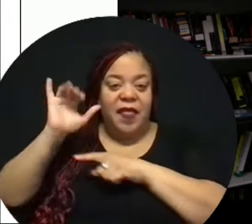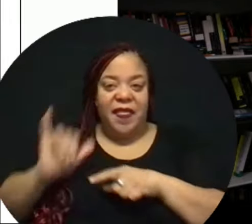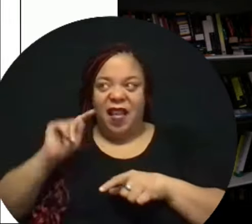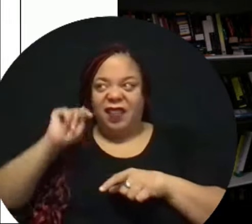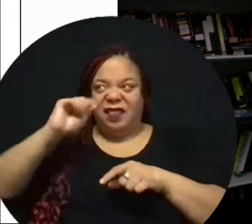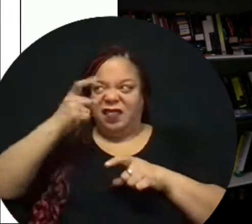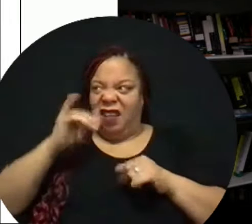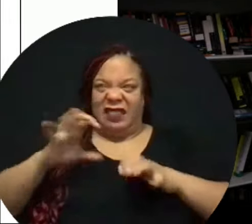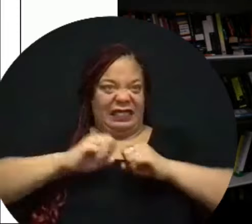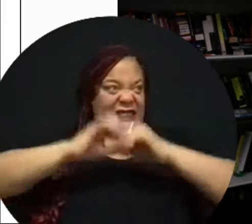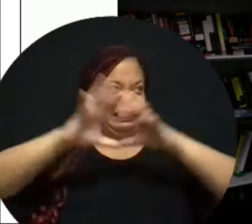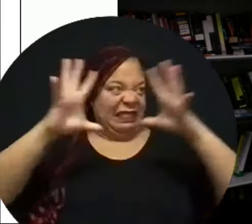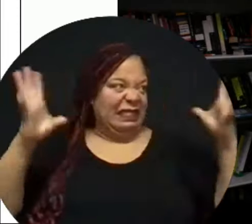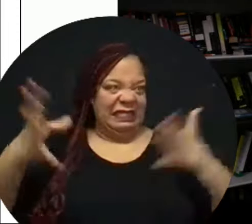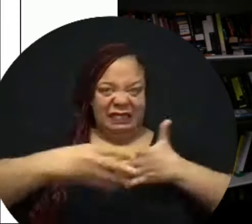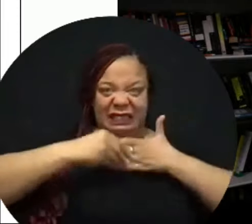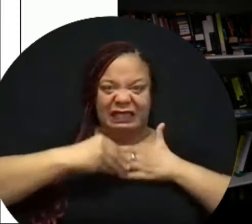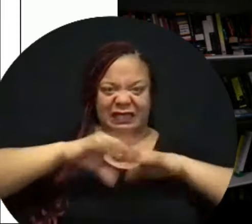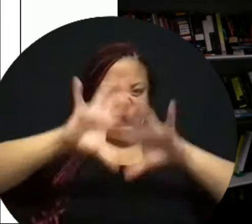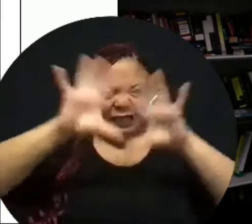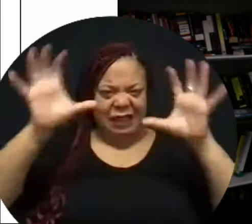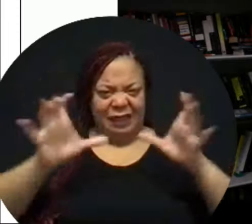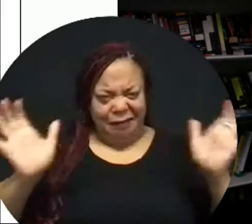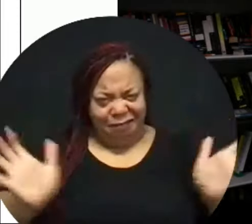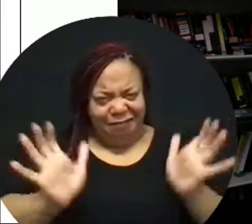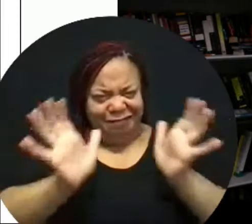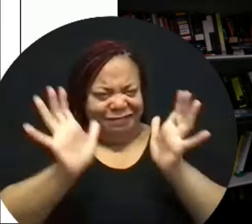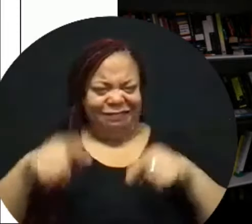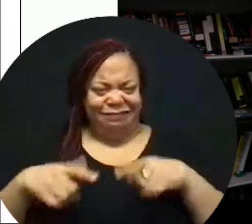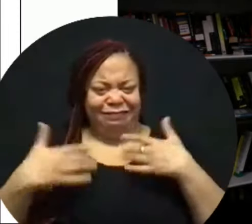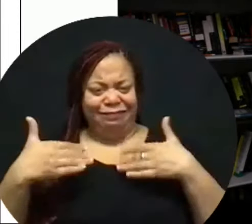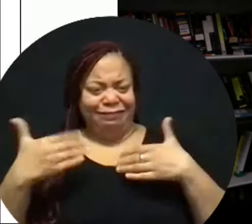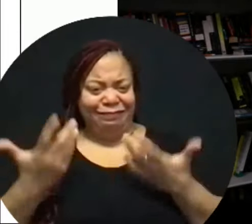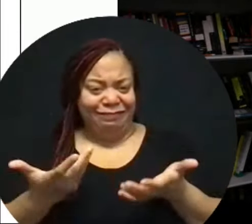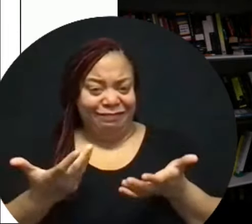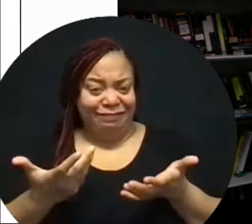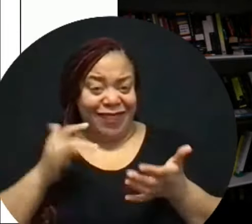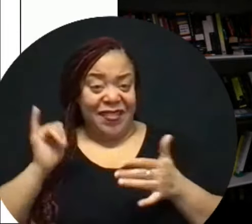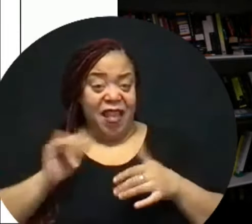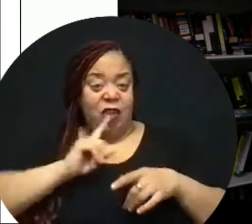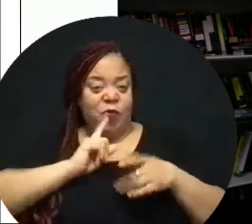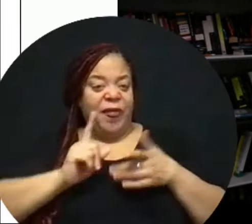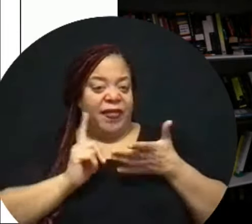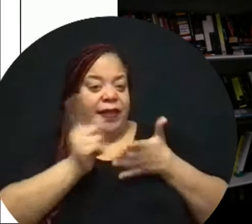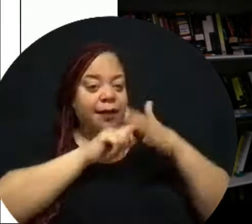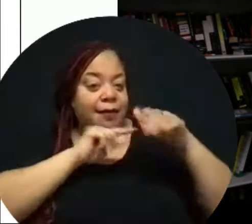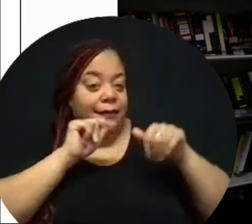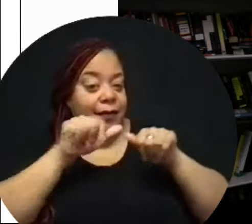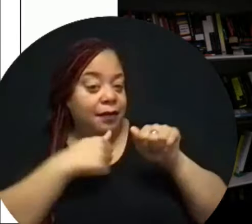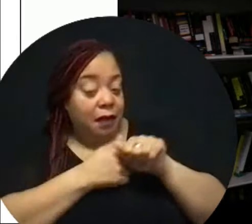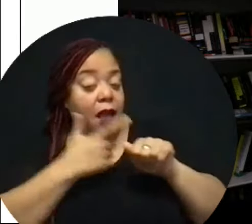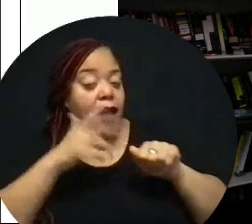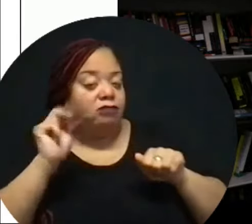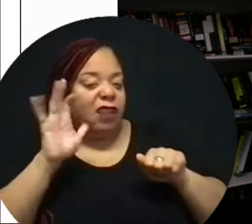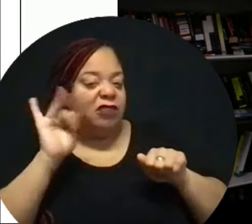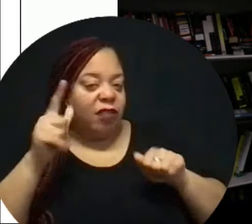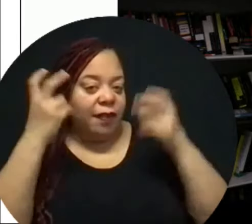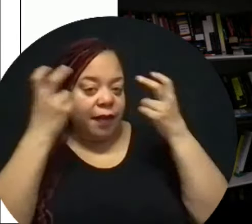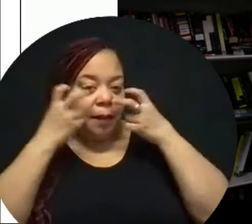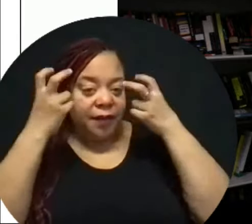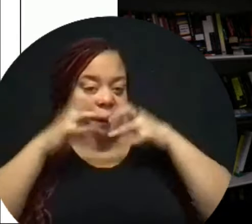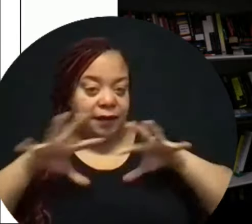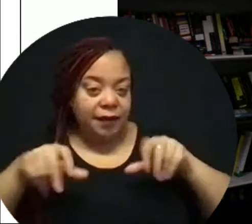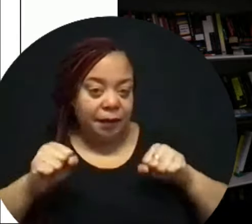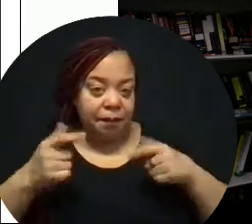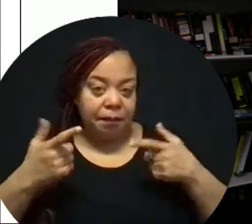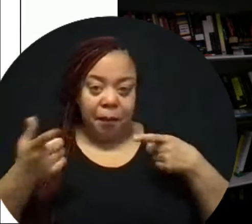remove carbon from that scenario so that we don't use coal or we're not using oil. And as all of the kind of recent